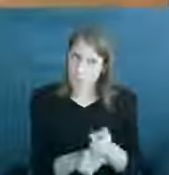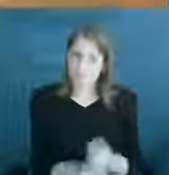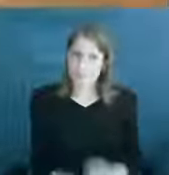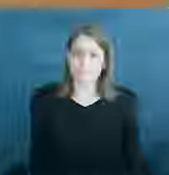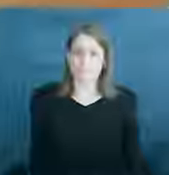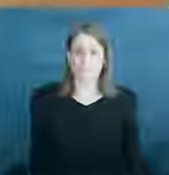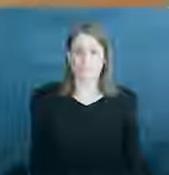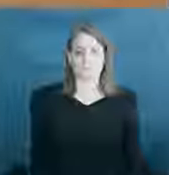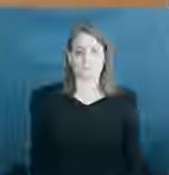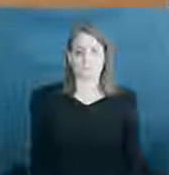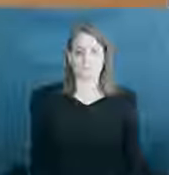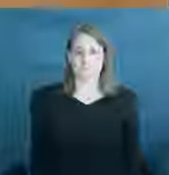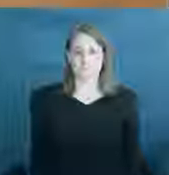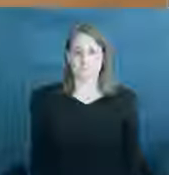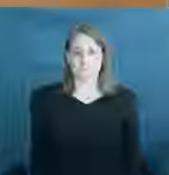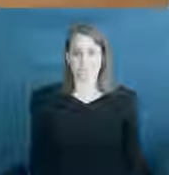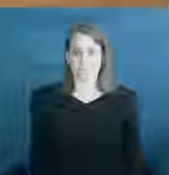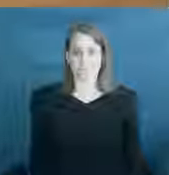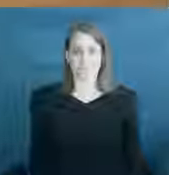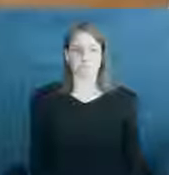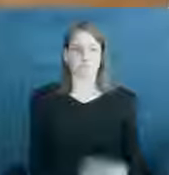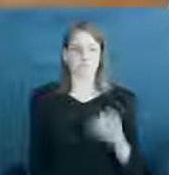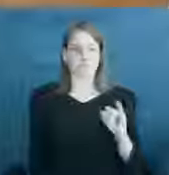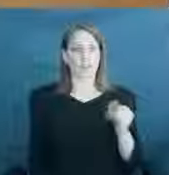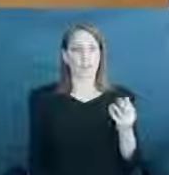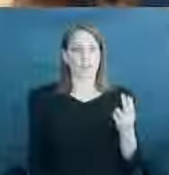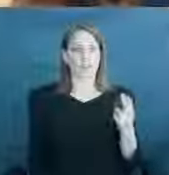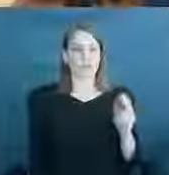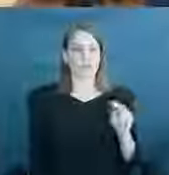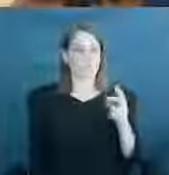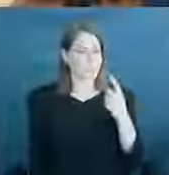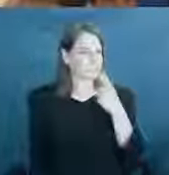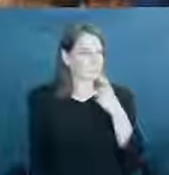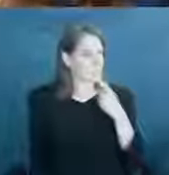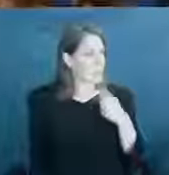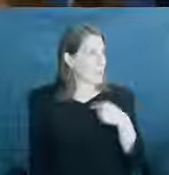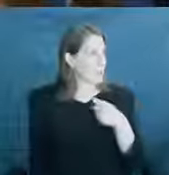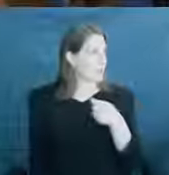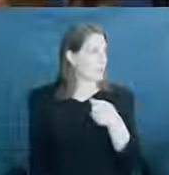you didn't want a box. I want you to get practice making them. They're quite tough things to cut out, aren't they?